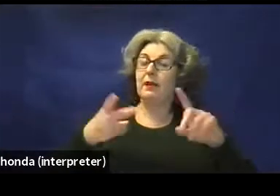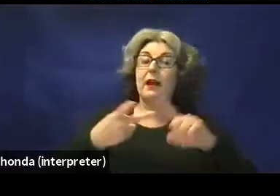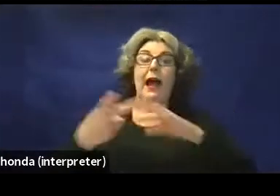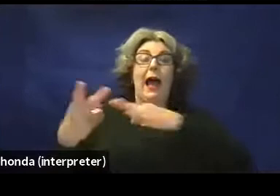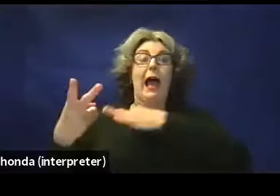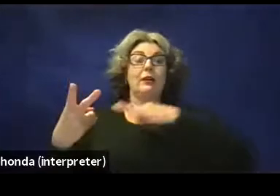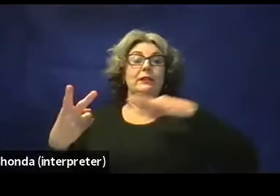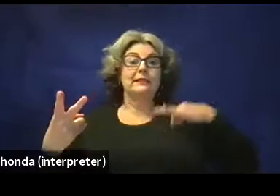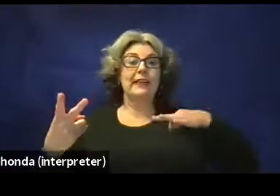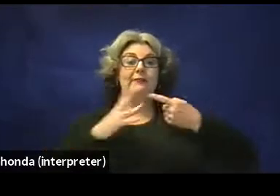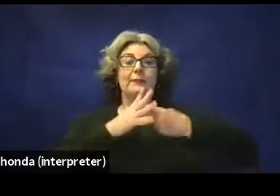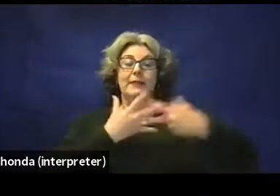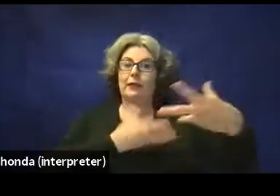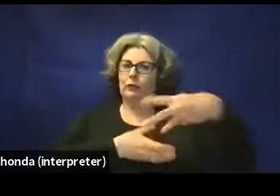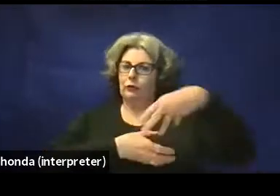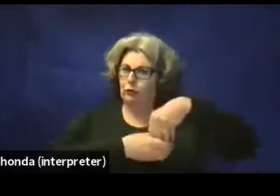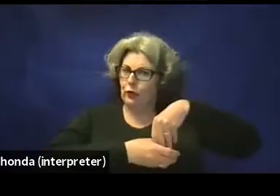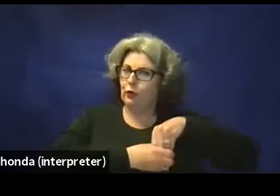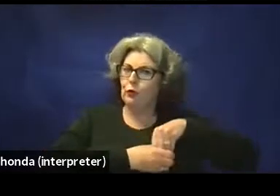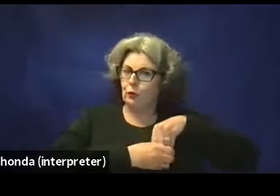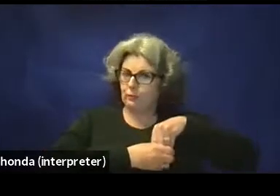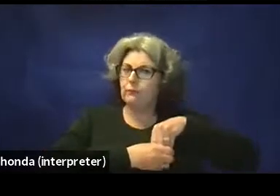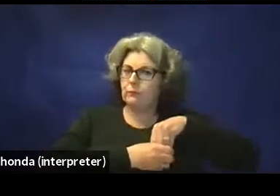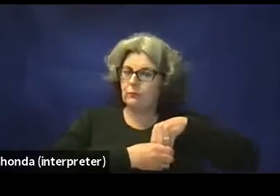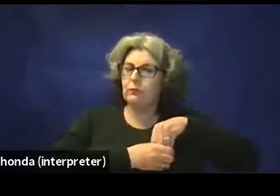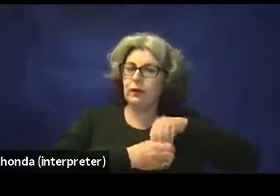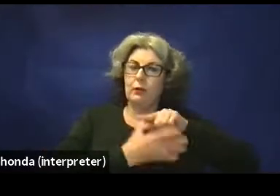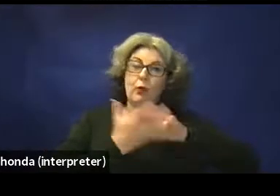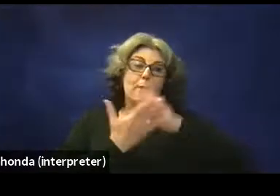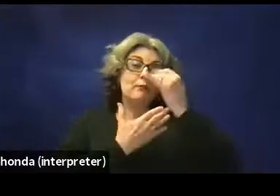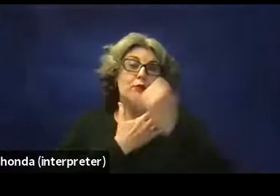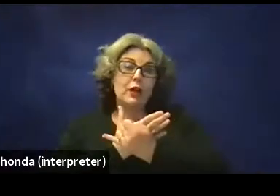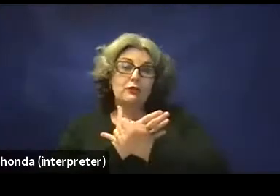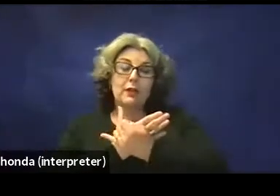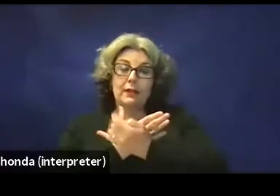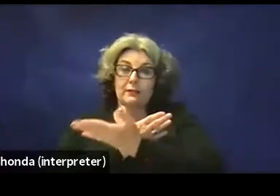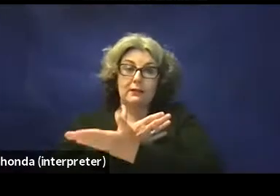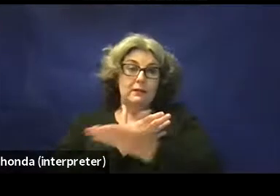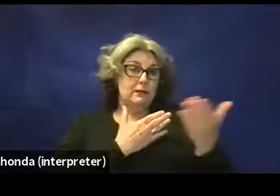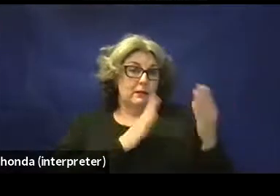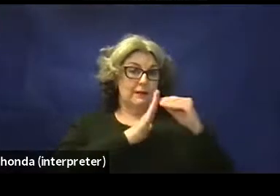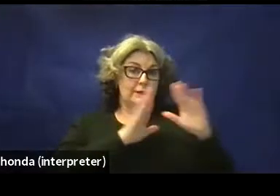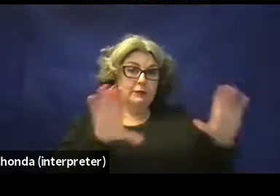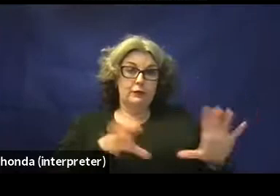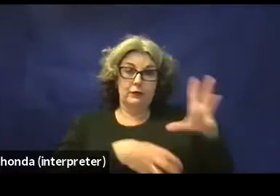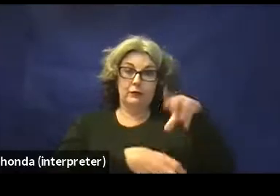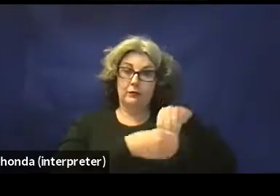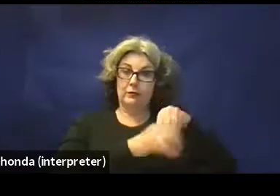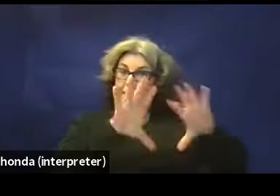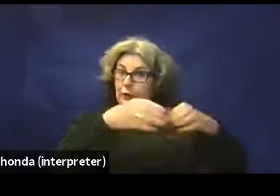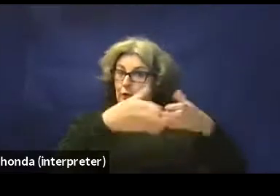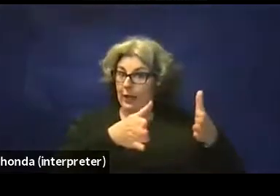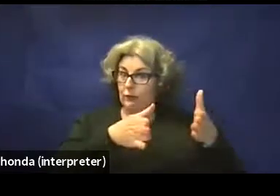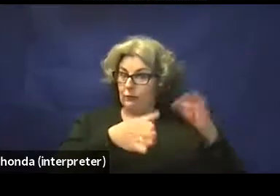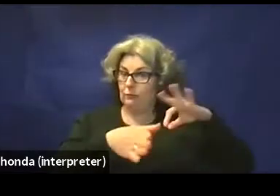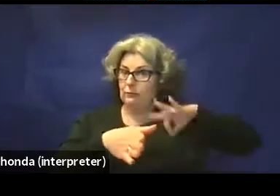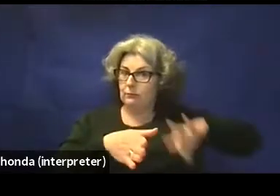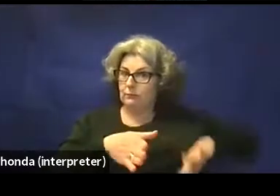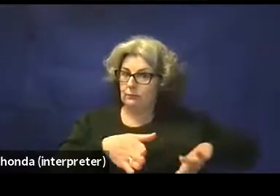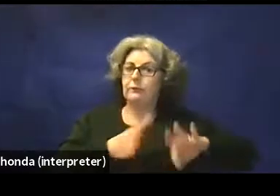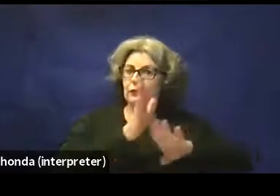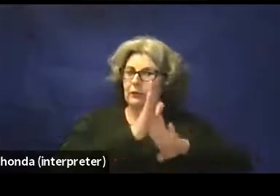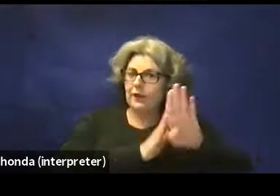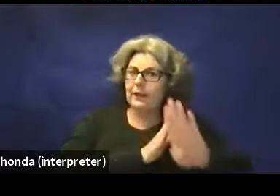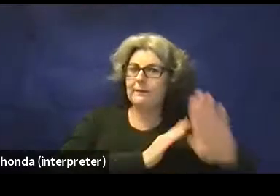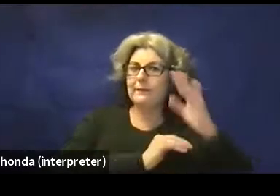can just start to incorporate what projects that they're going to incorporate in their classes to further